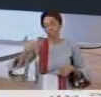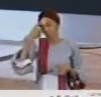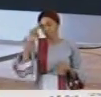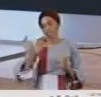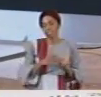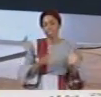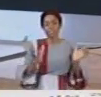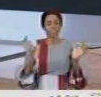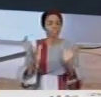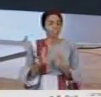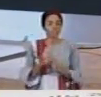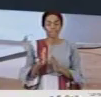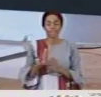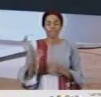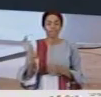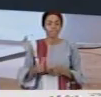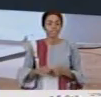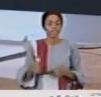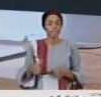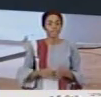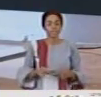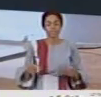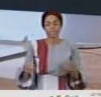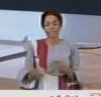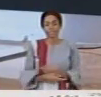Only for Jesus.